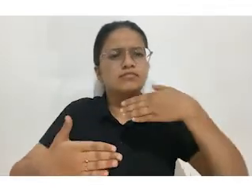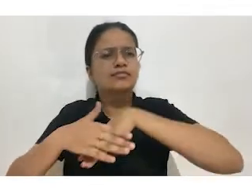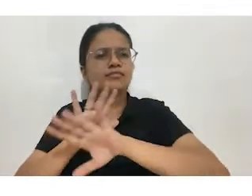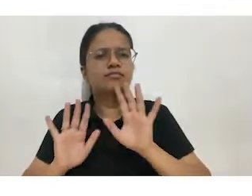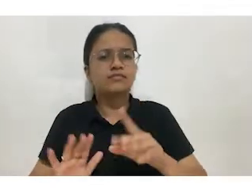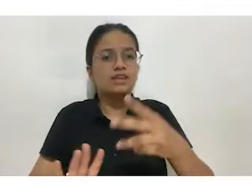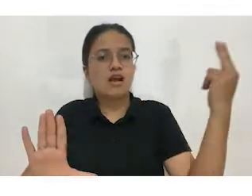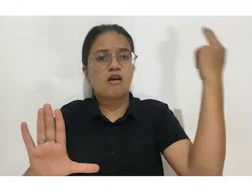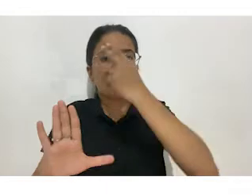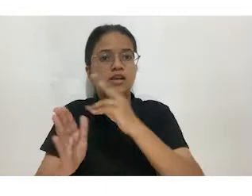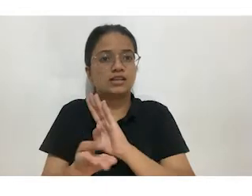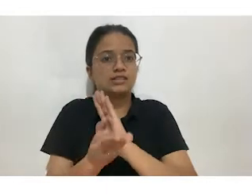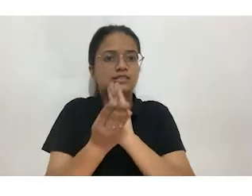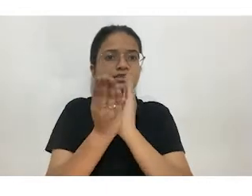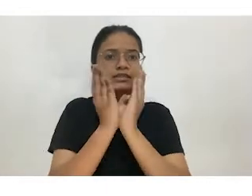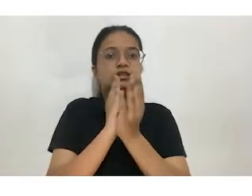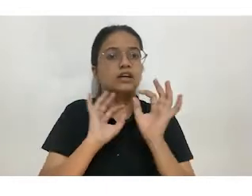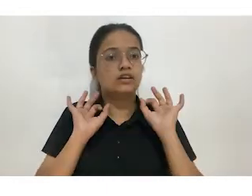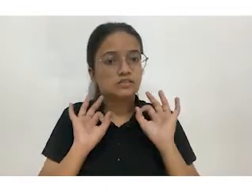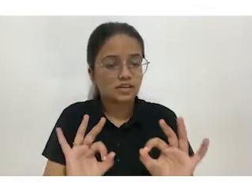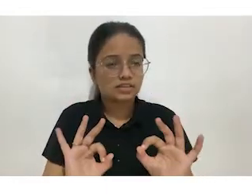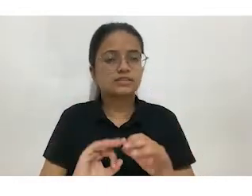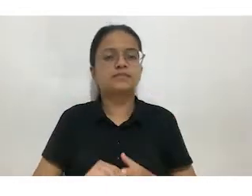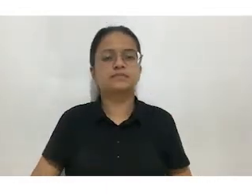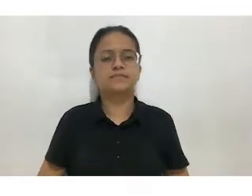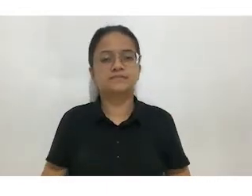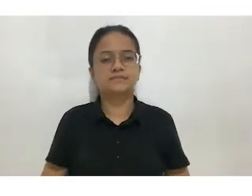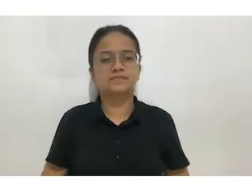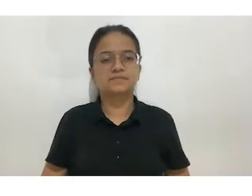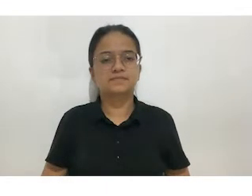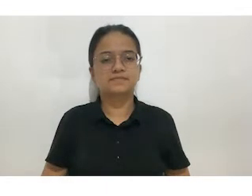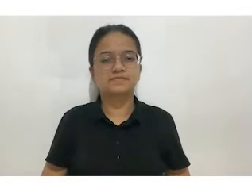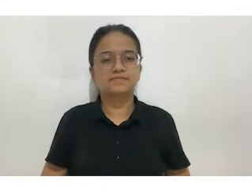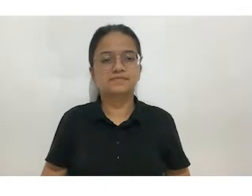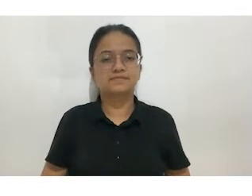everything so that art can just take precedence and appropriate it.